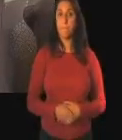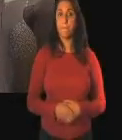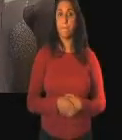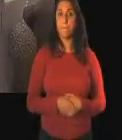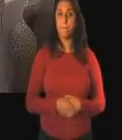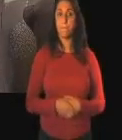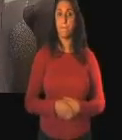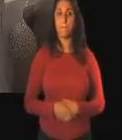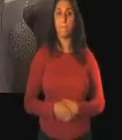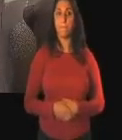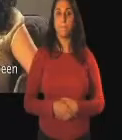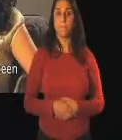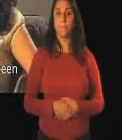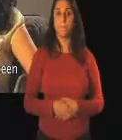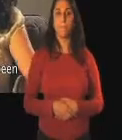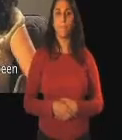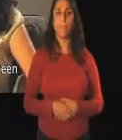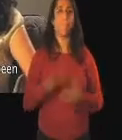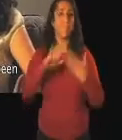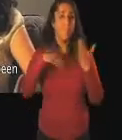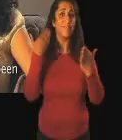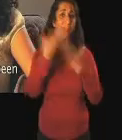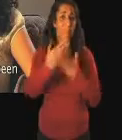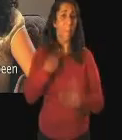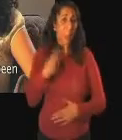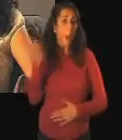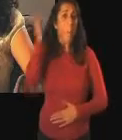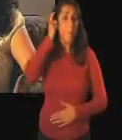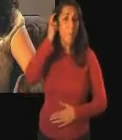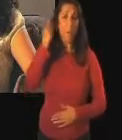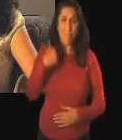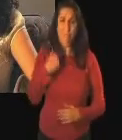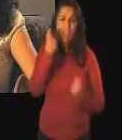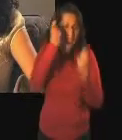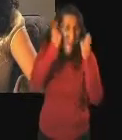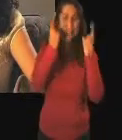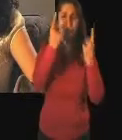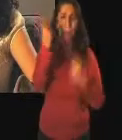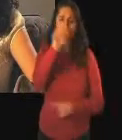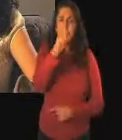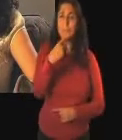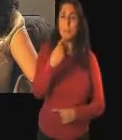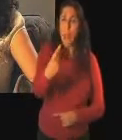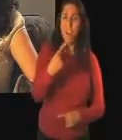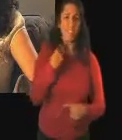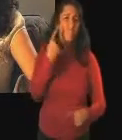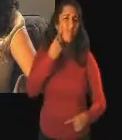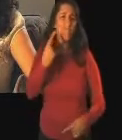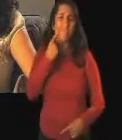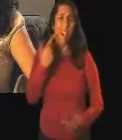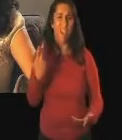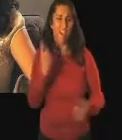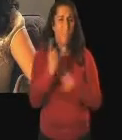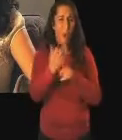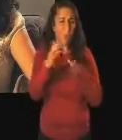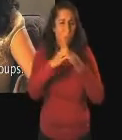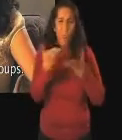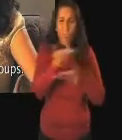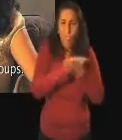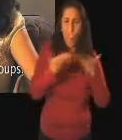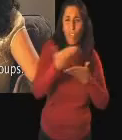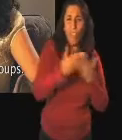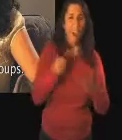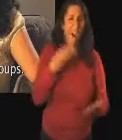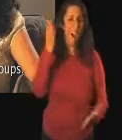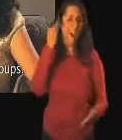obvious that you're a guest. Since I've had the implant I've been able to understand hearing people better and